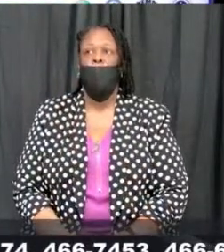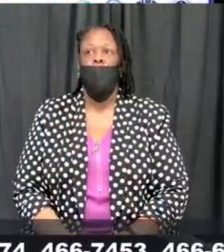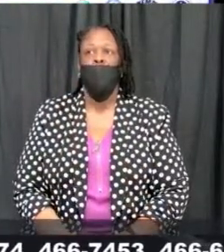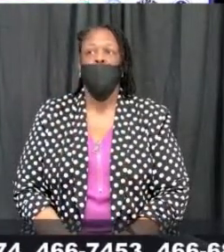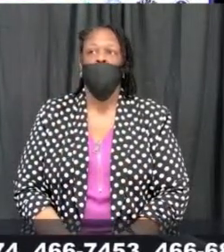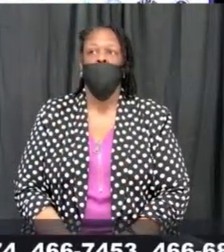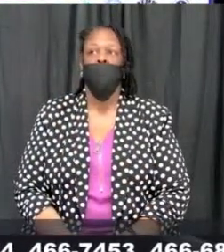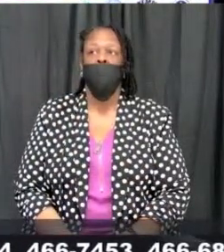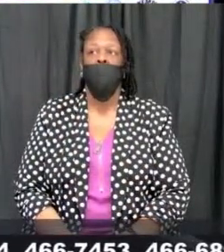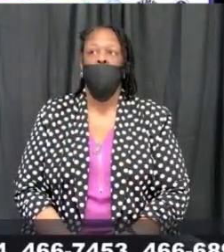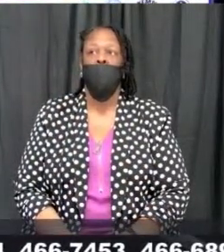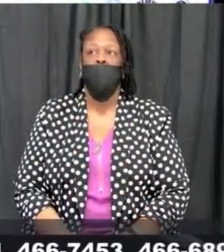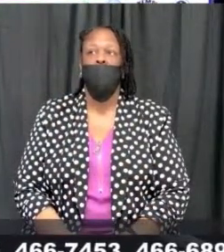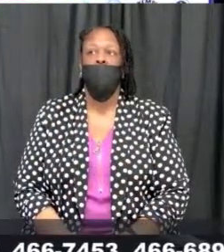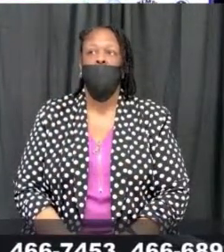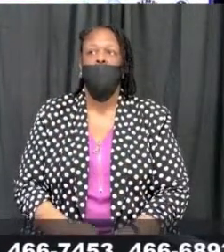National